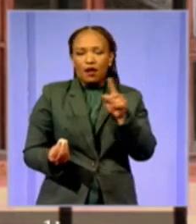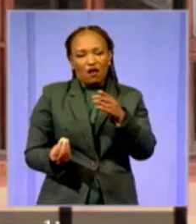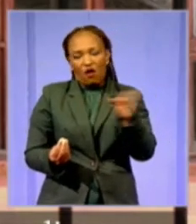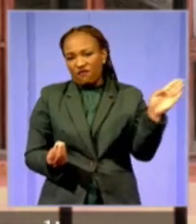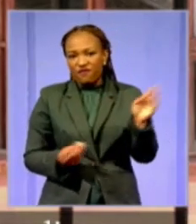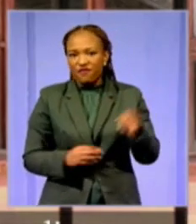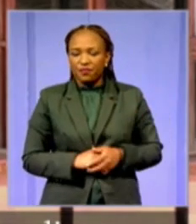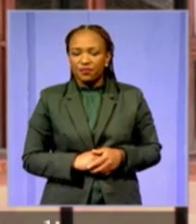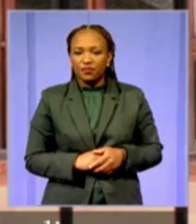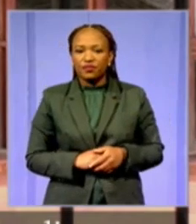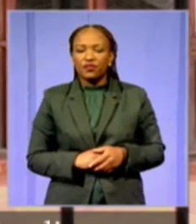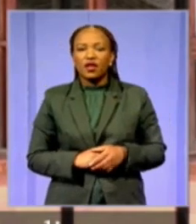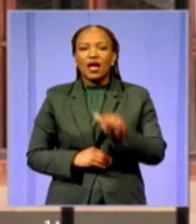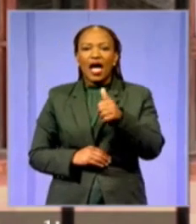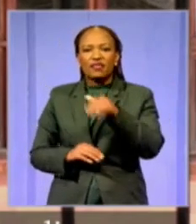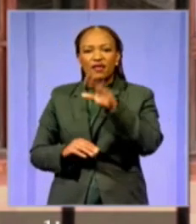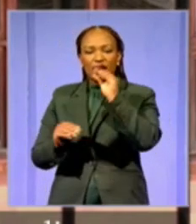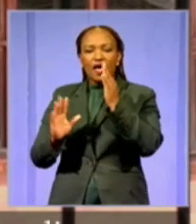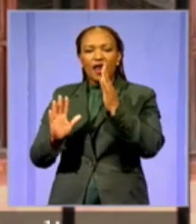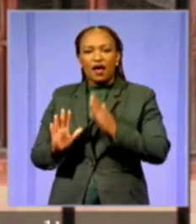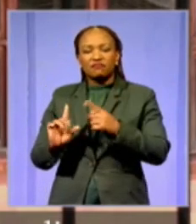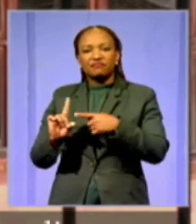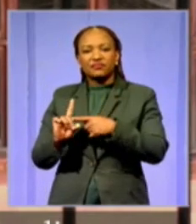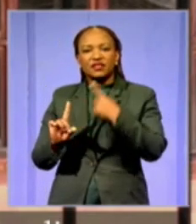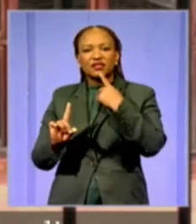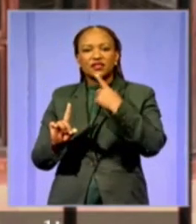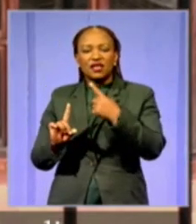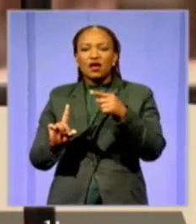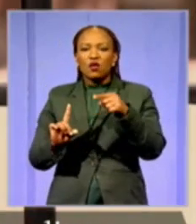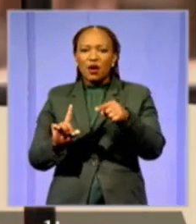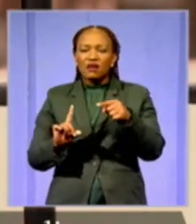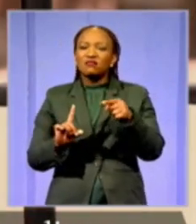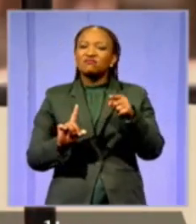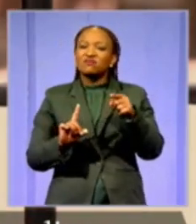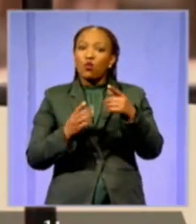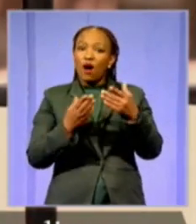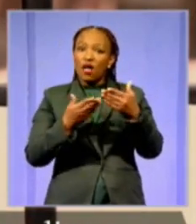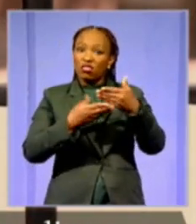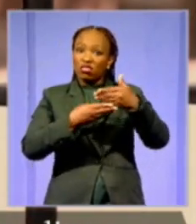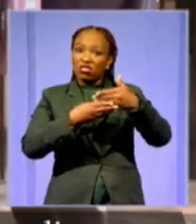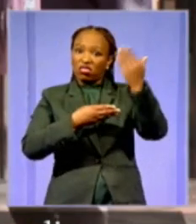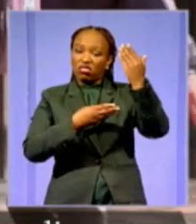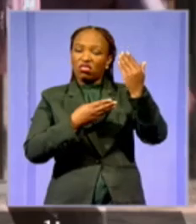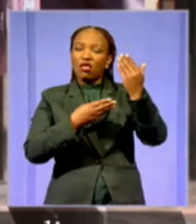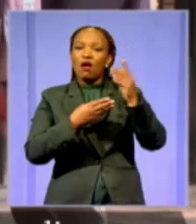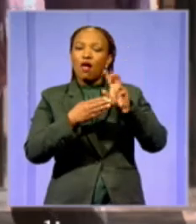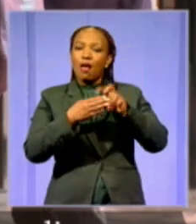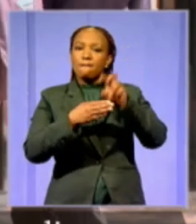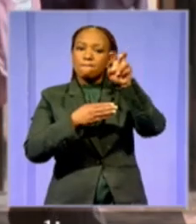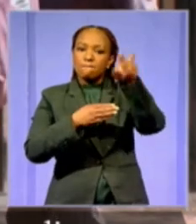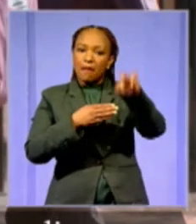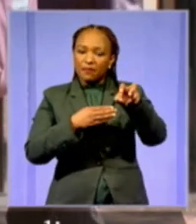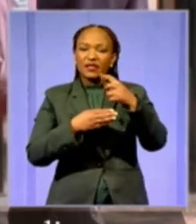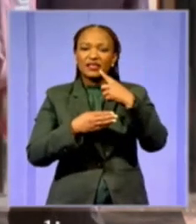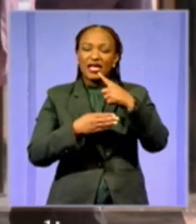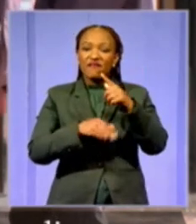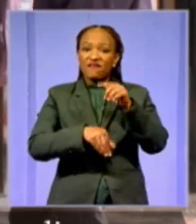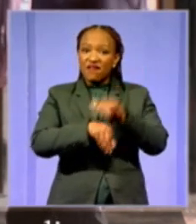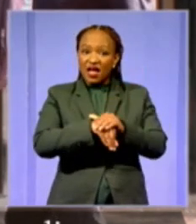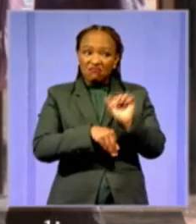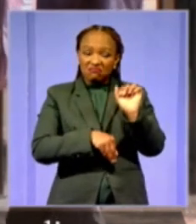sa batleng go itsiwe a re o sekegilwe moraga go tlola legora la sekolo. Wa mogetse gape gore tsala ya gagwe e ne e tlile ka thipa kwa